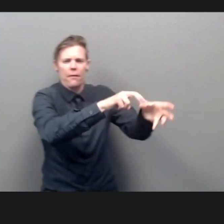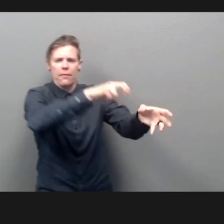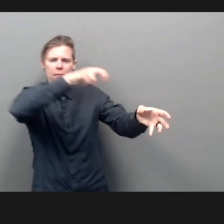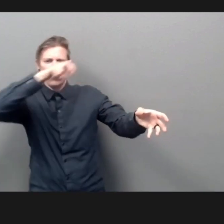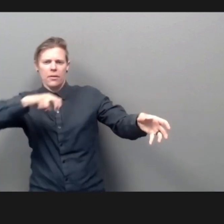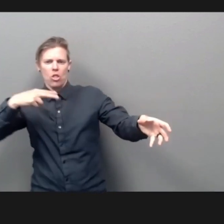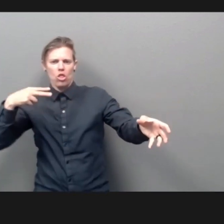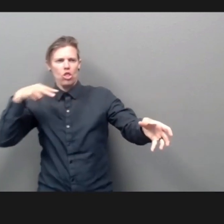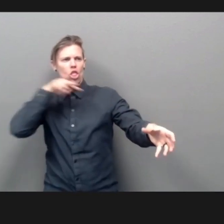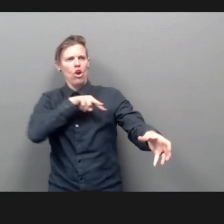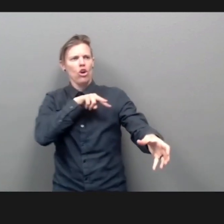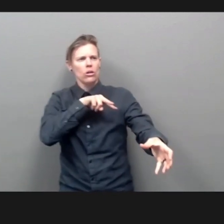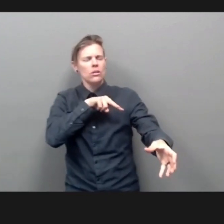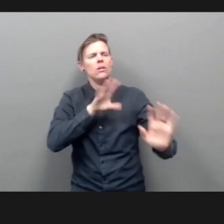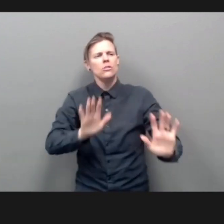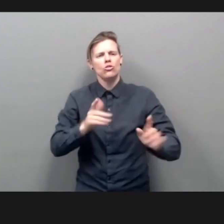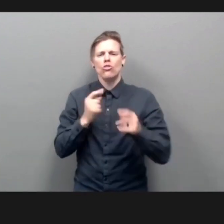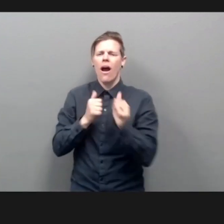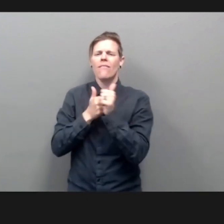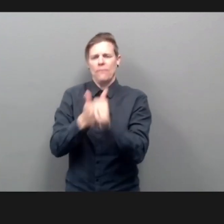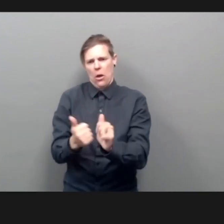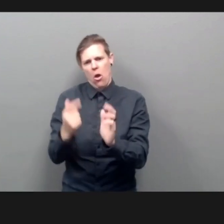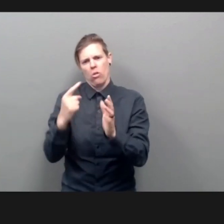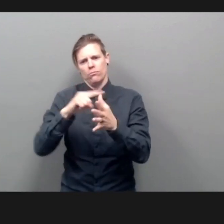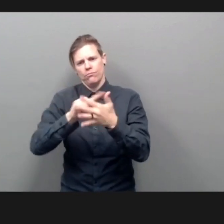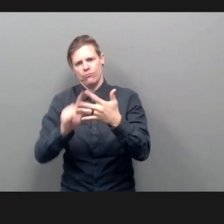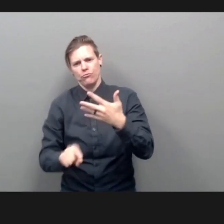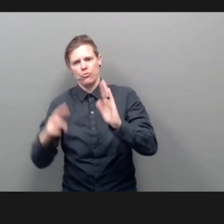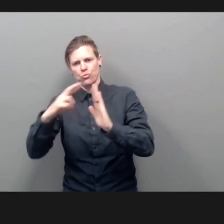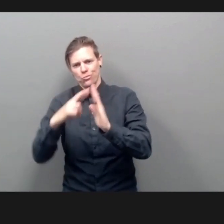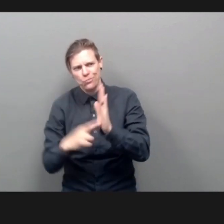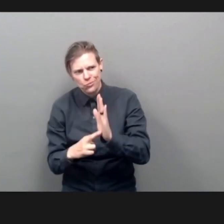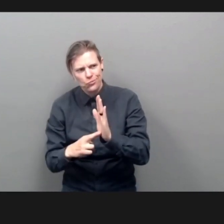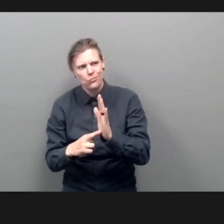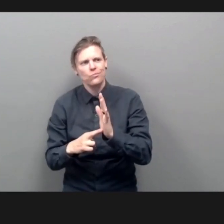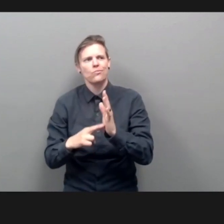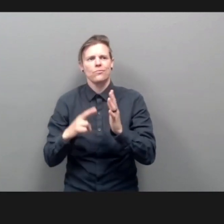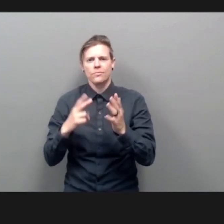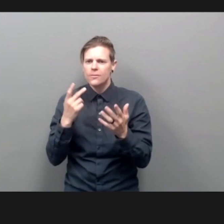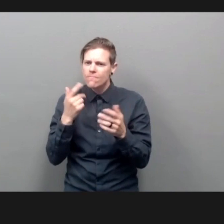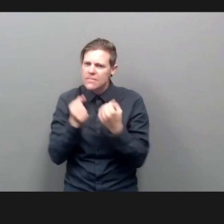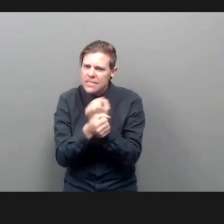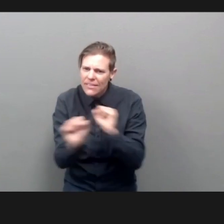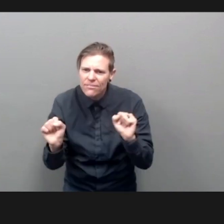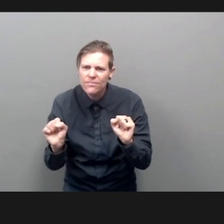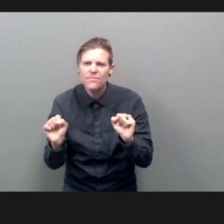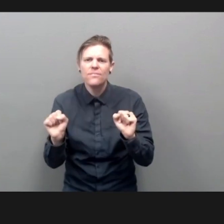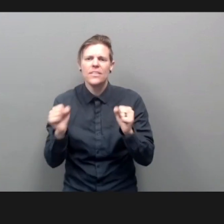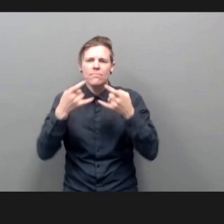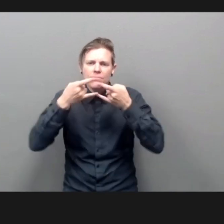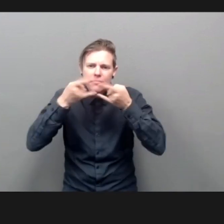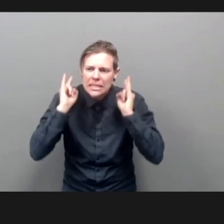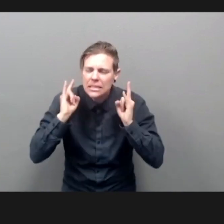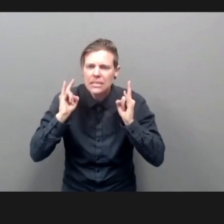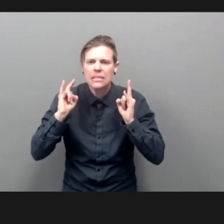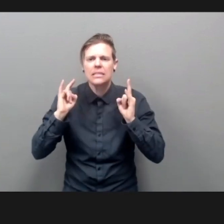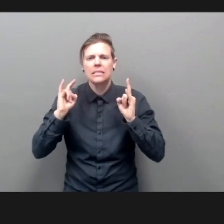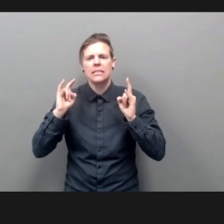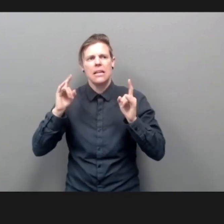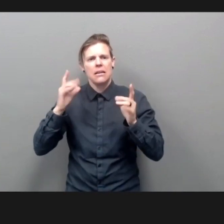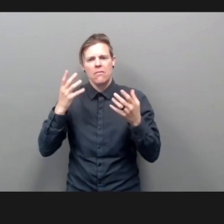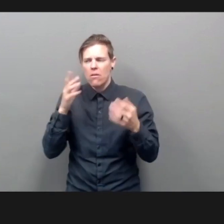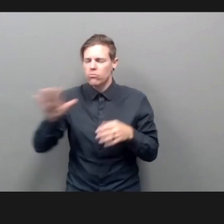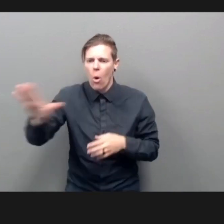follow these important, vital public health practices. And last, we're